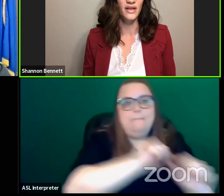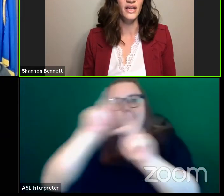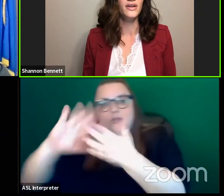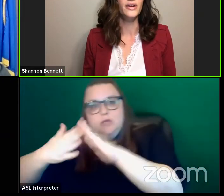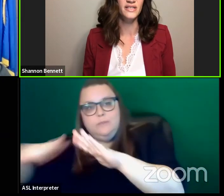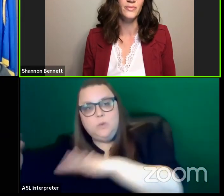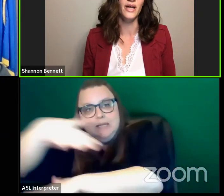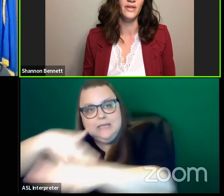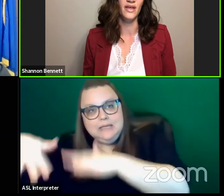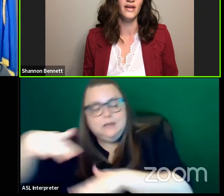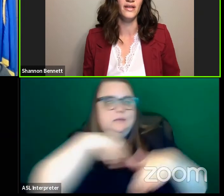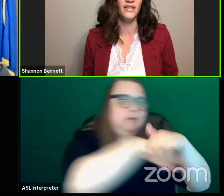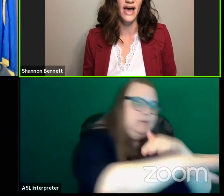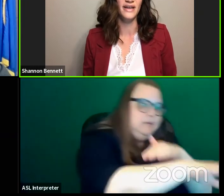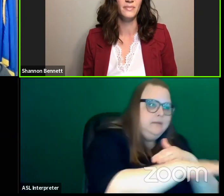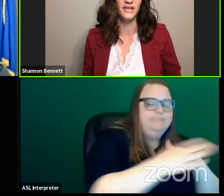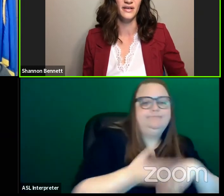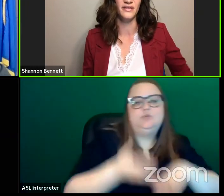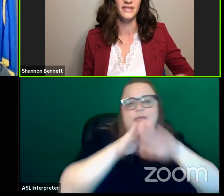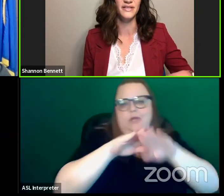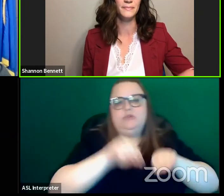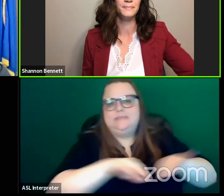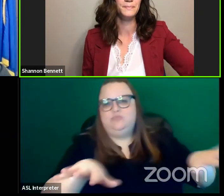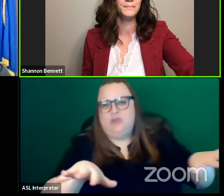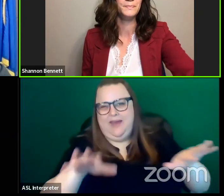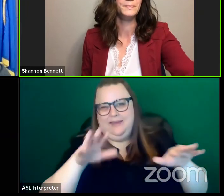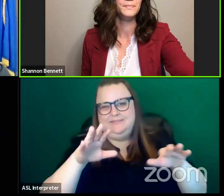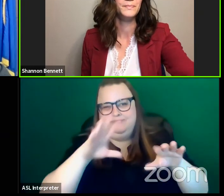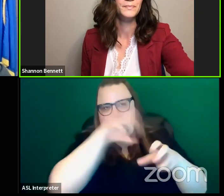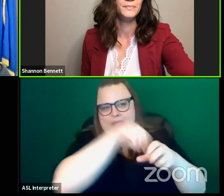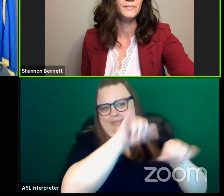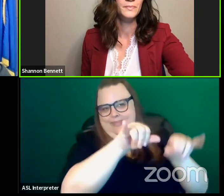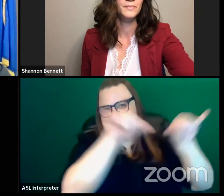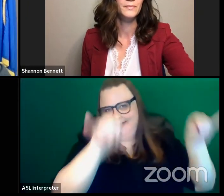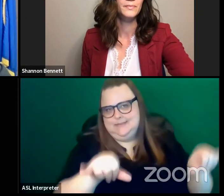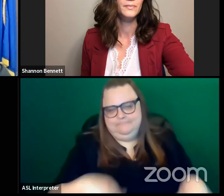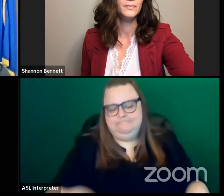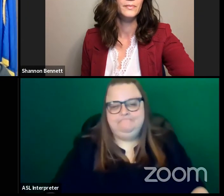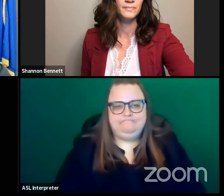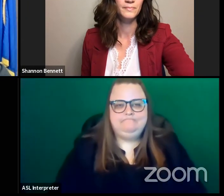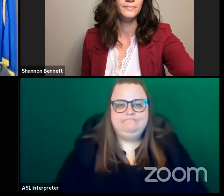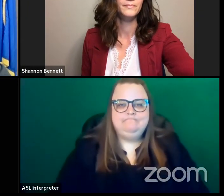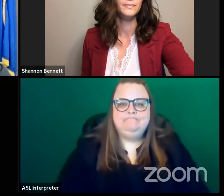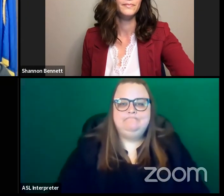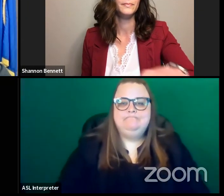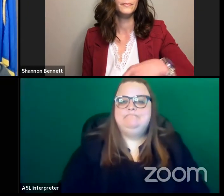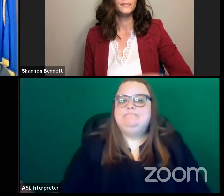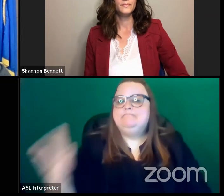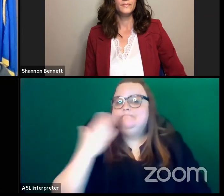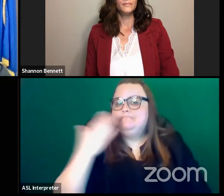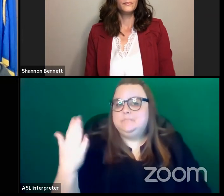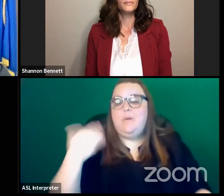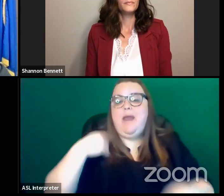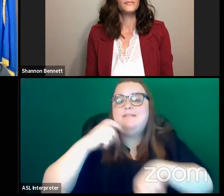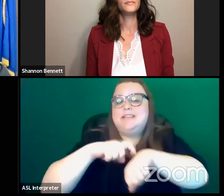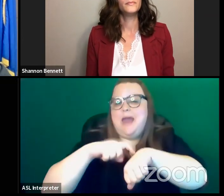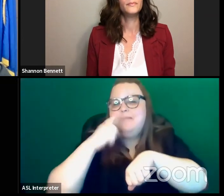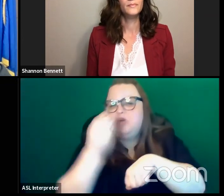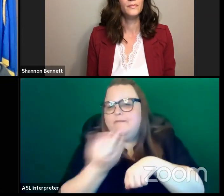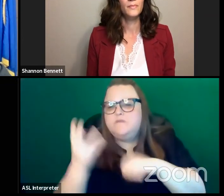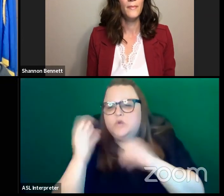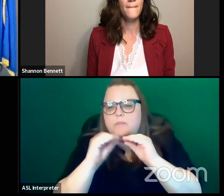can increase spread within that particular system. Thank you, Shannon. Thank you for the question. We have time for a few more.